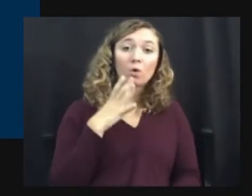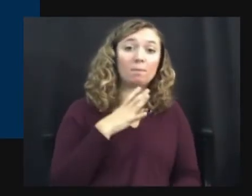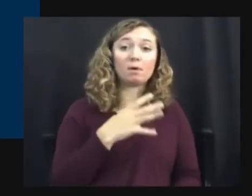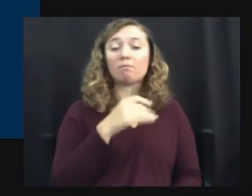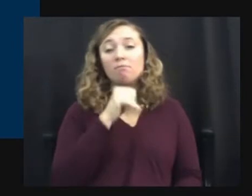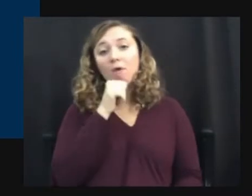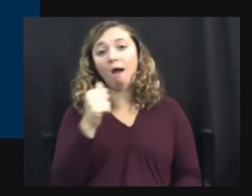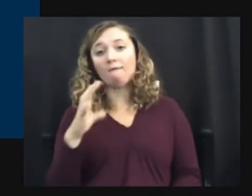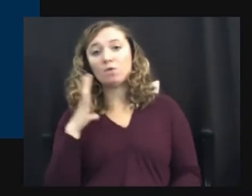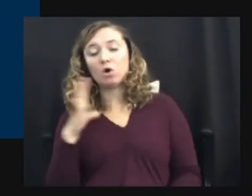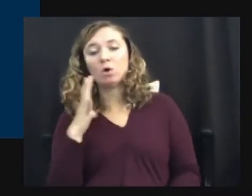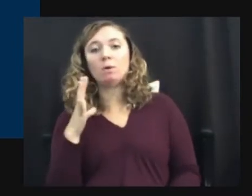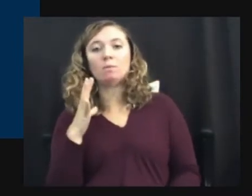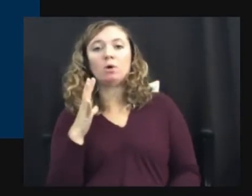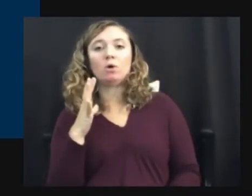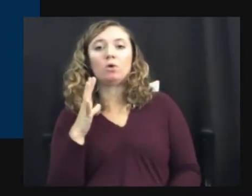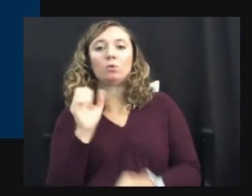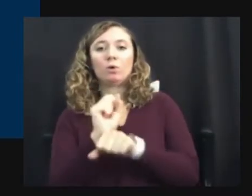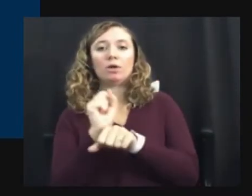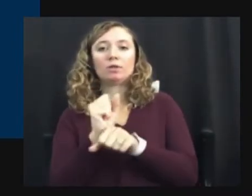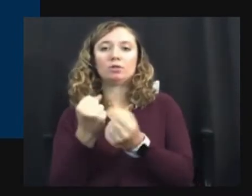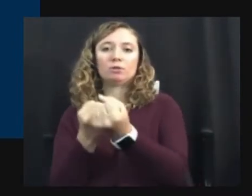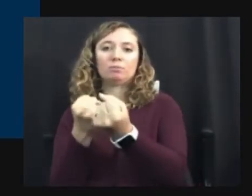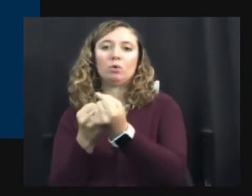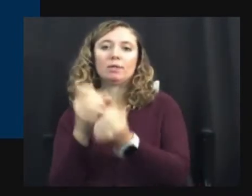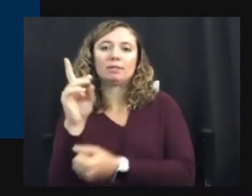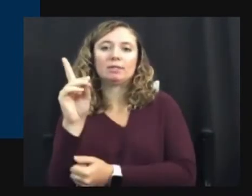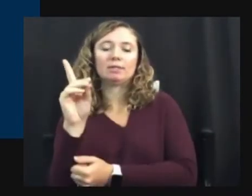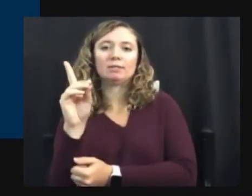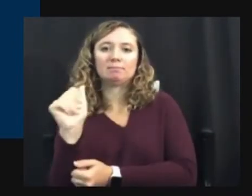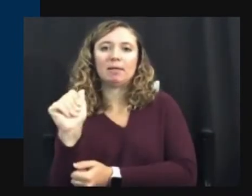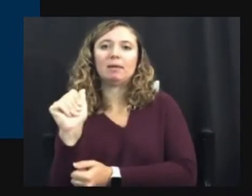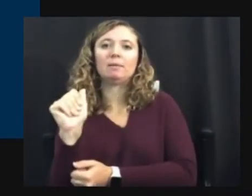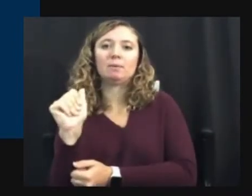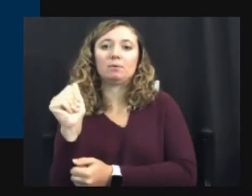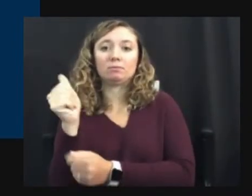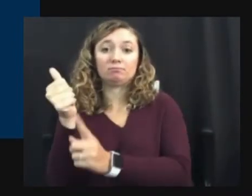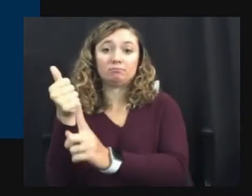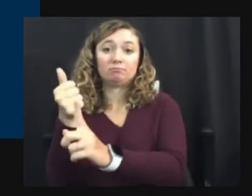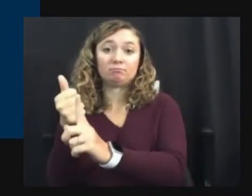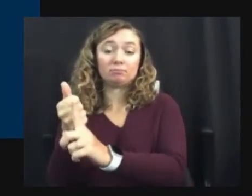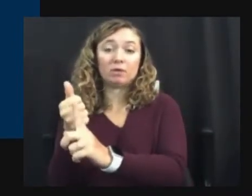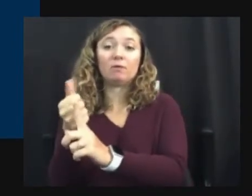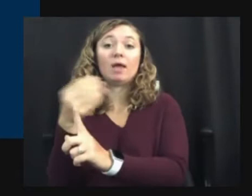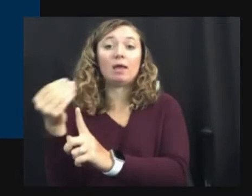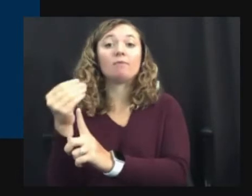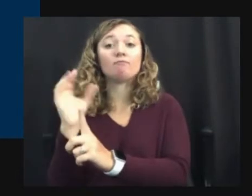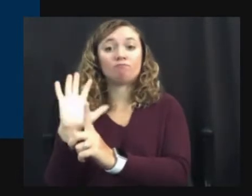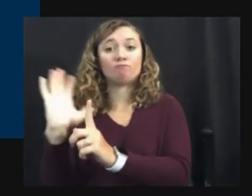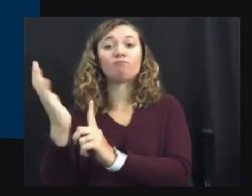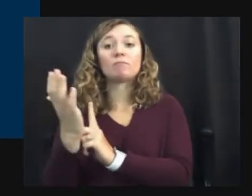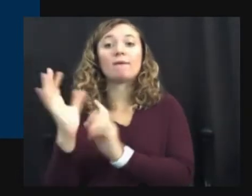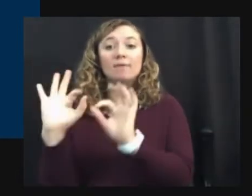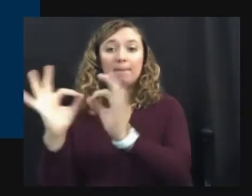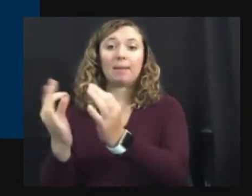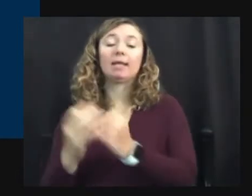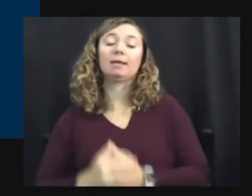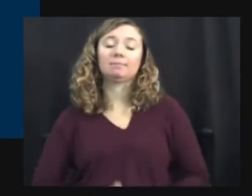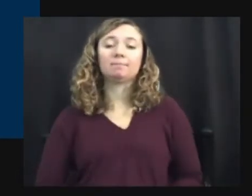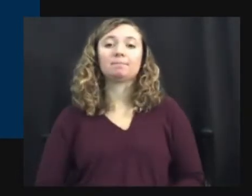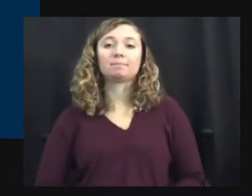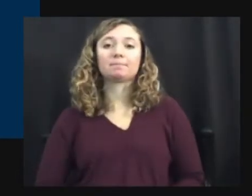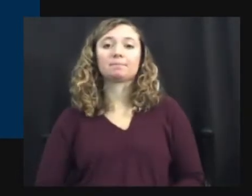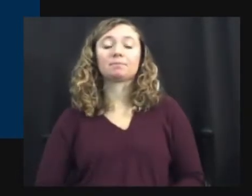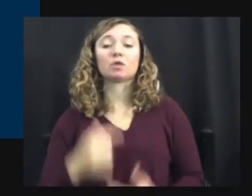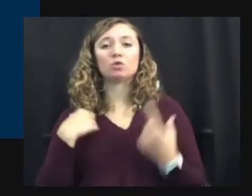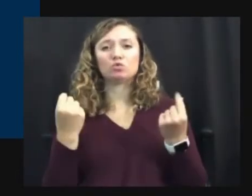work to support disabled individuals and our families. I do a lot of